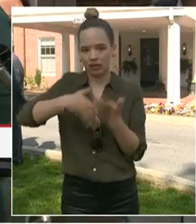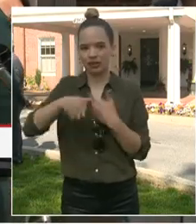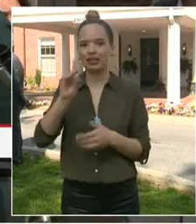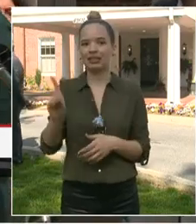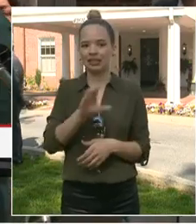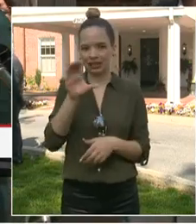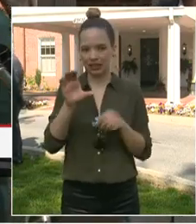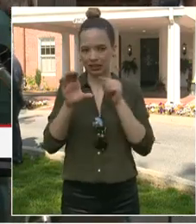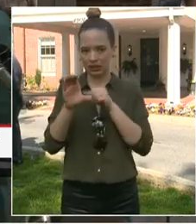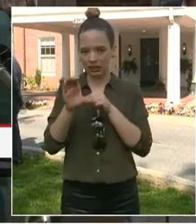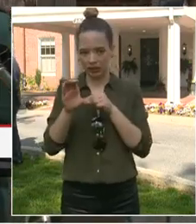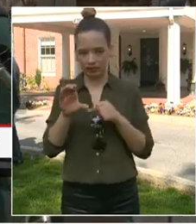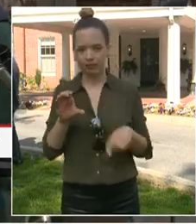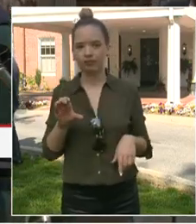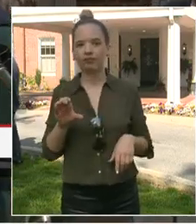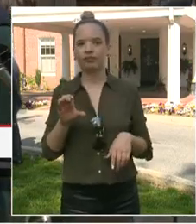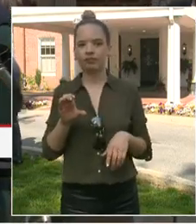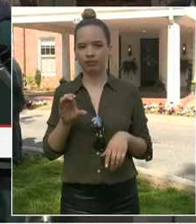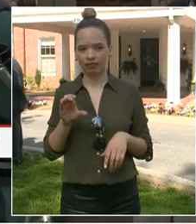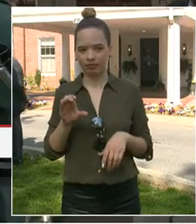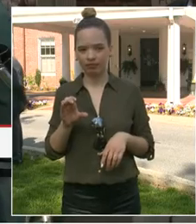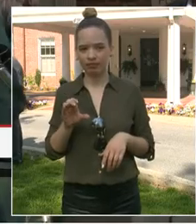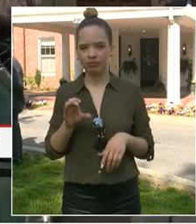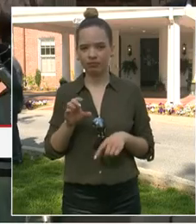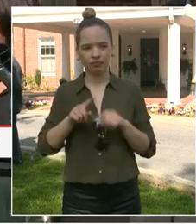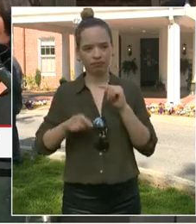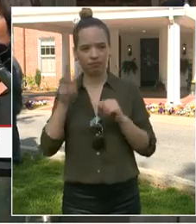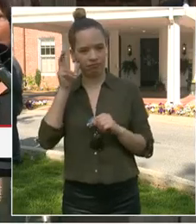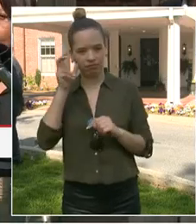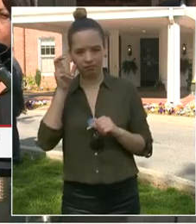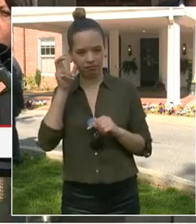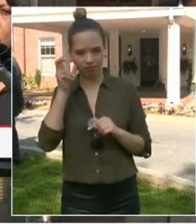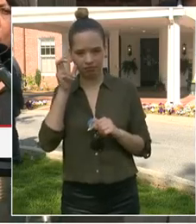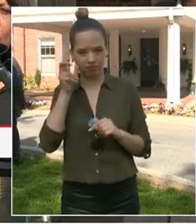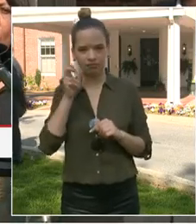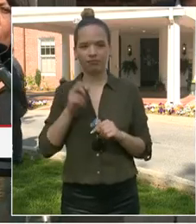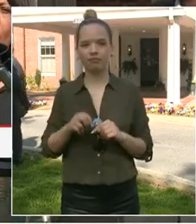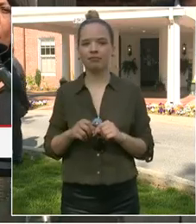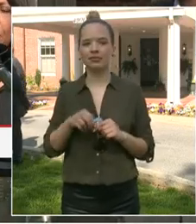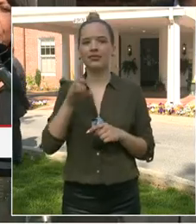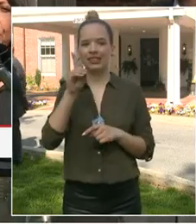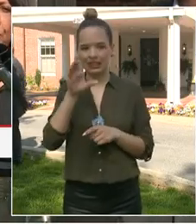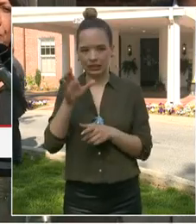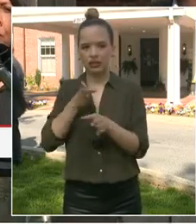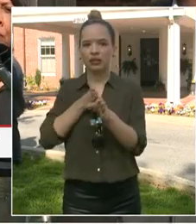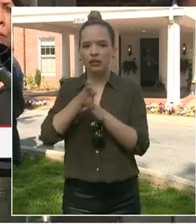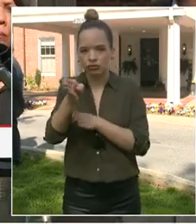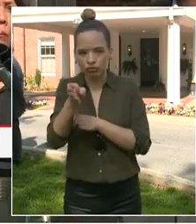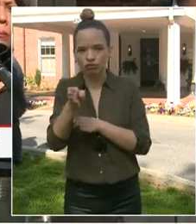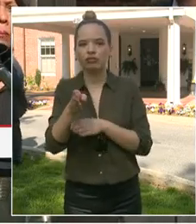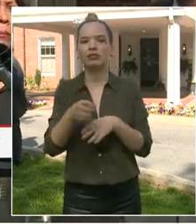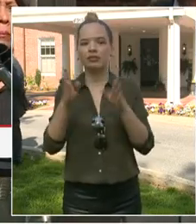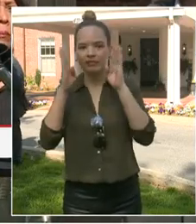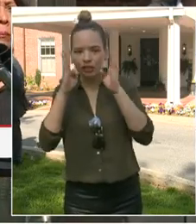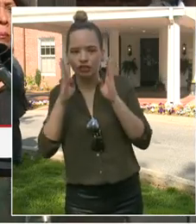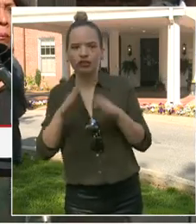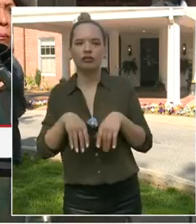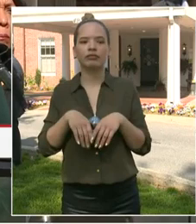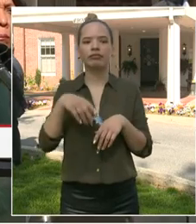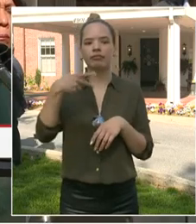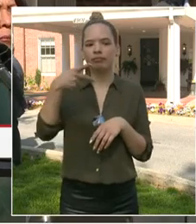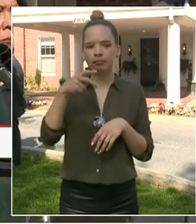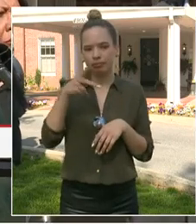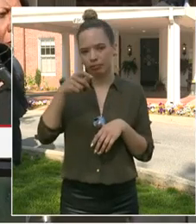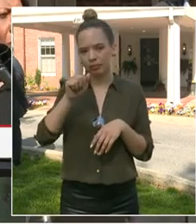Executive Director of the D.C. Coalition of Disability Service Providers, and Patricia McGuire, who is